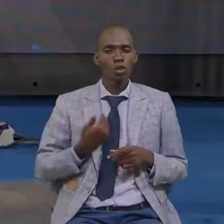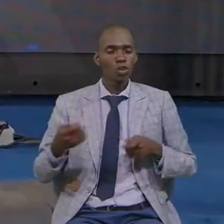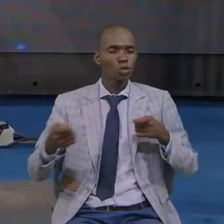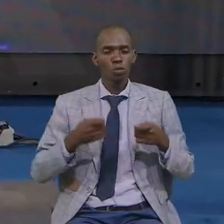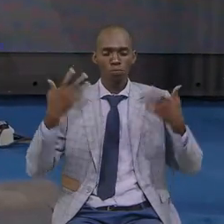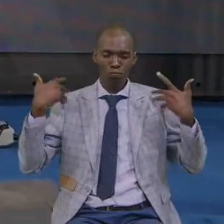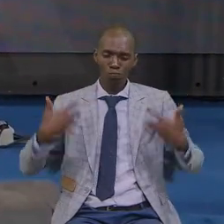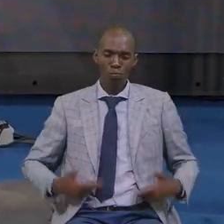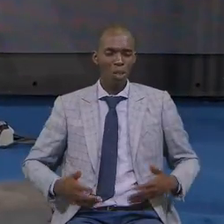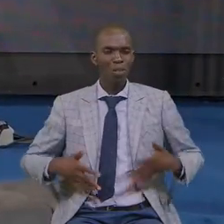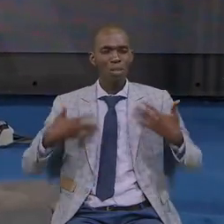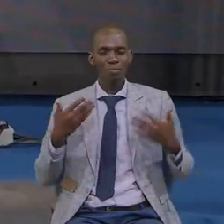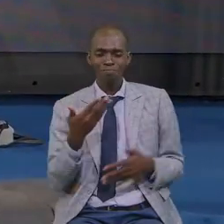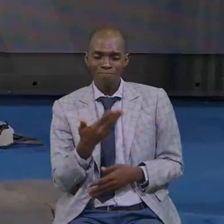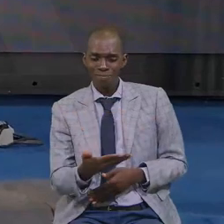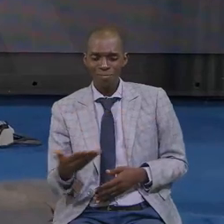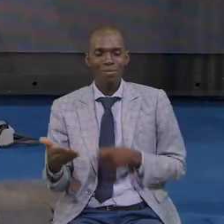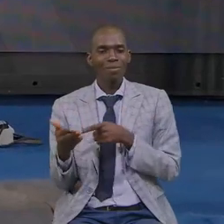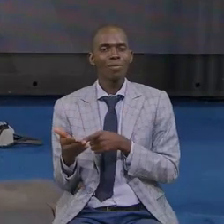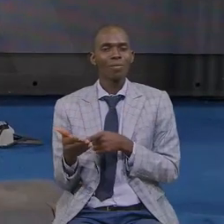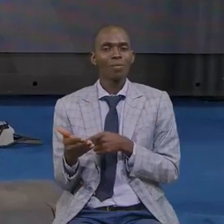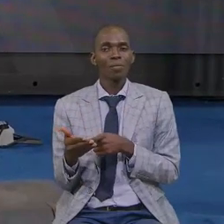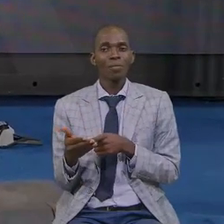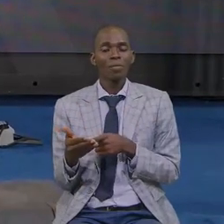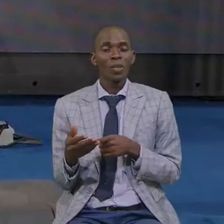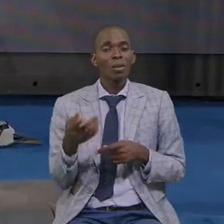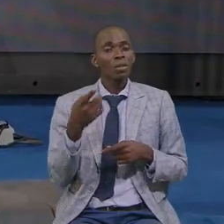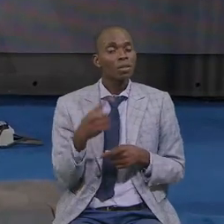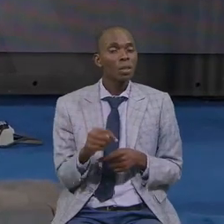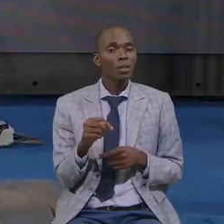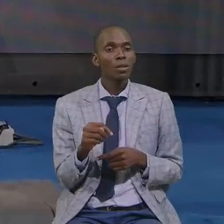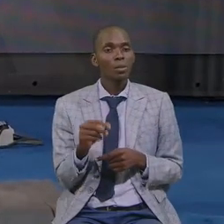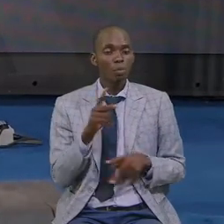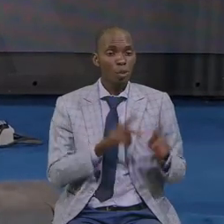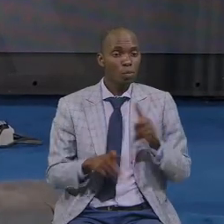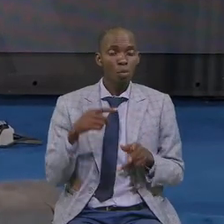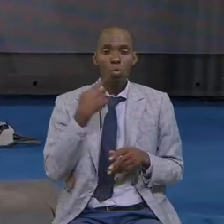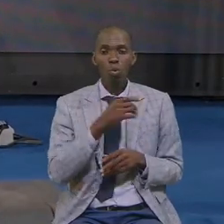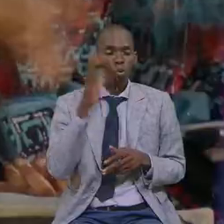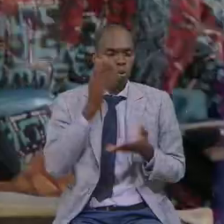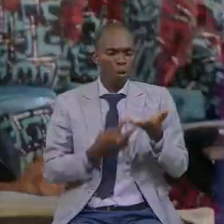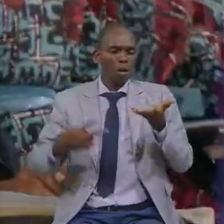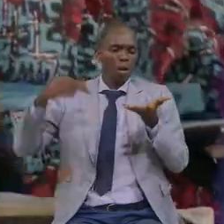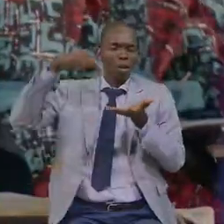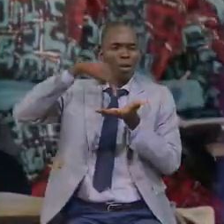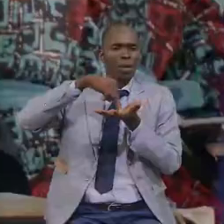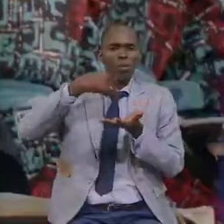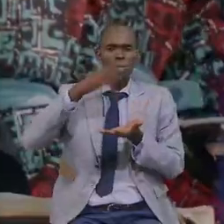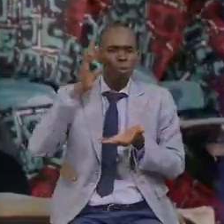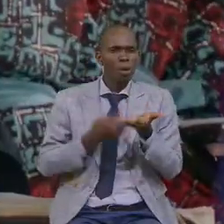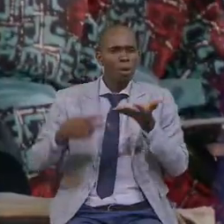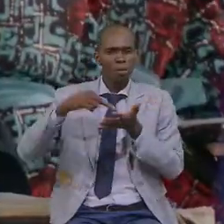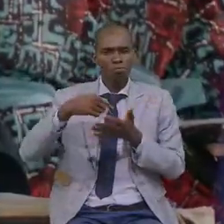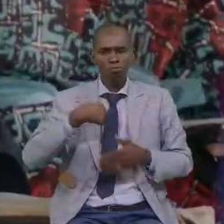life. Substance. But the people who are going to rise, where are they? The